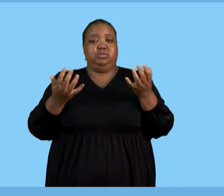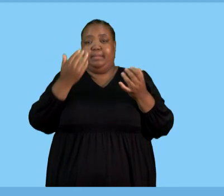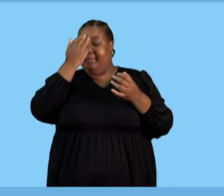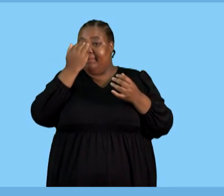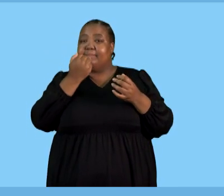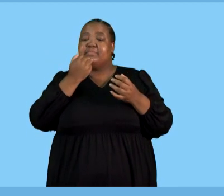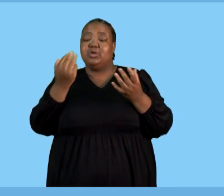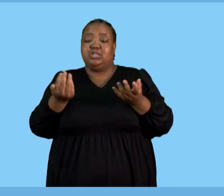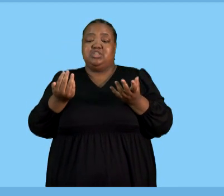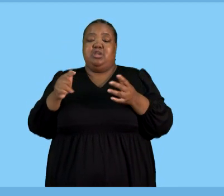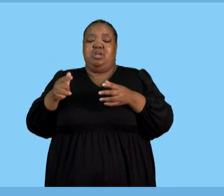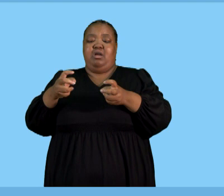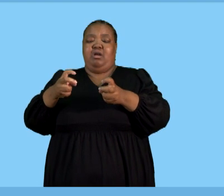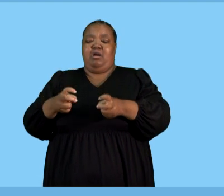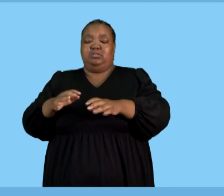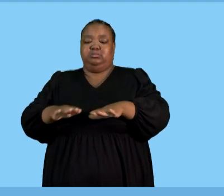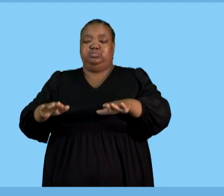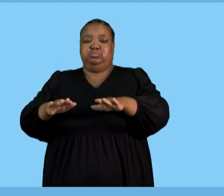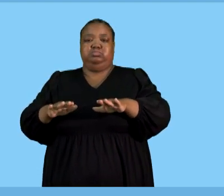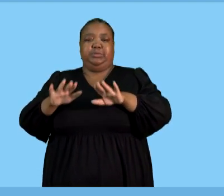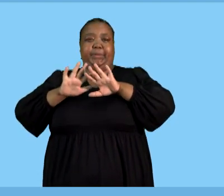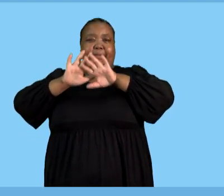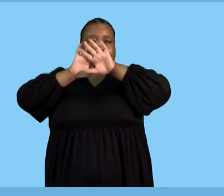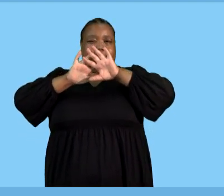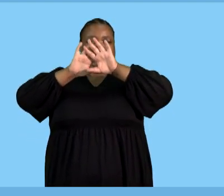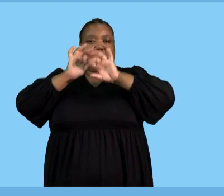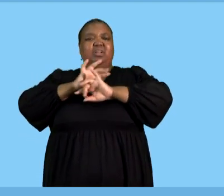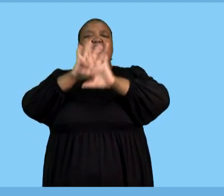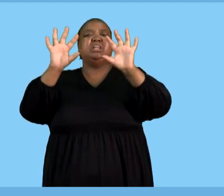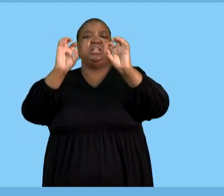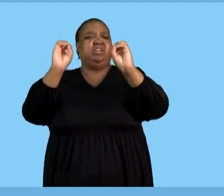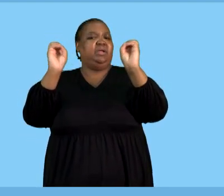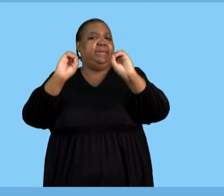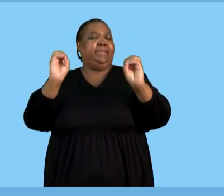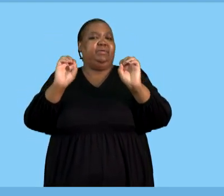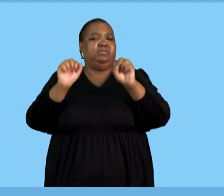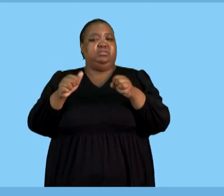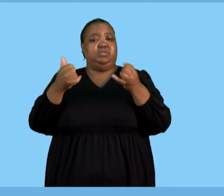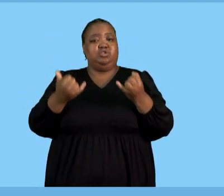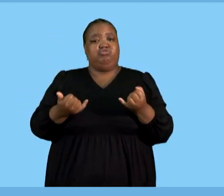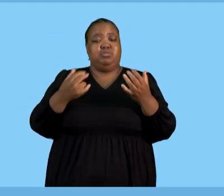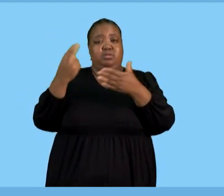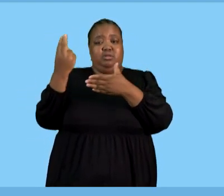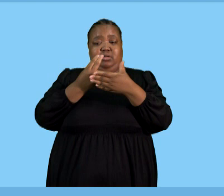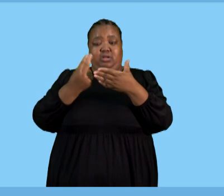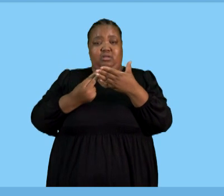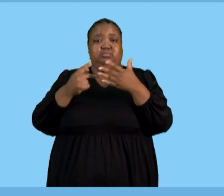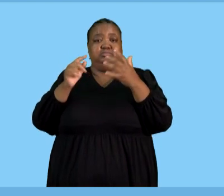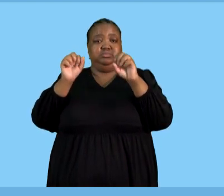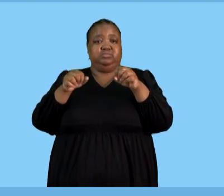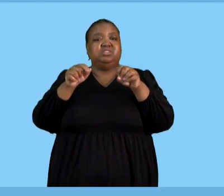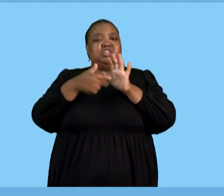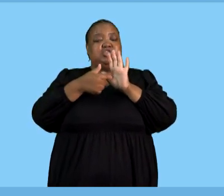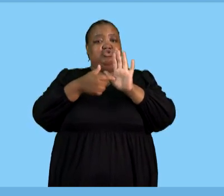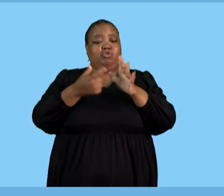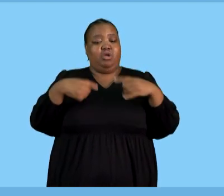a not so smooth surface, it is going to be blurred. So these diagrams here, they're basically reiterating what we have said